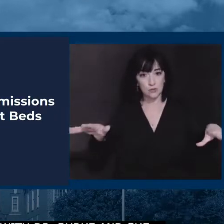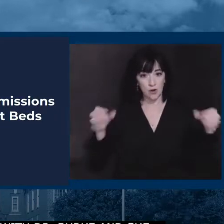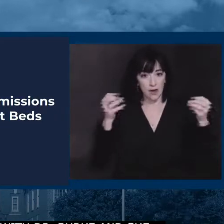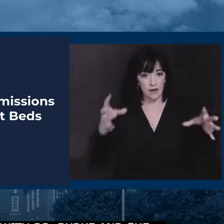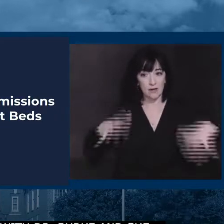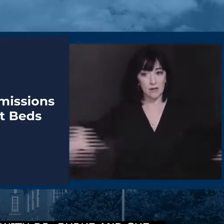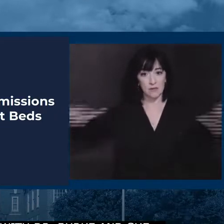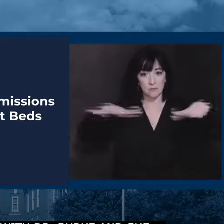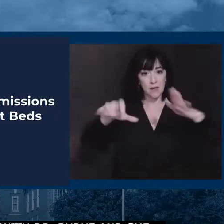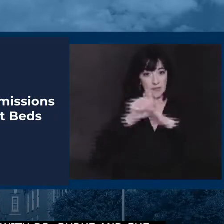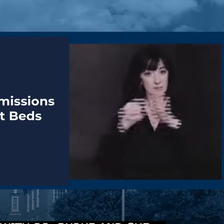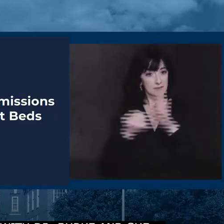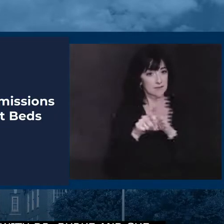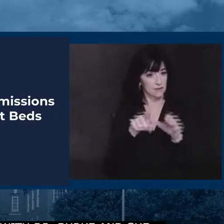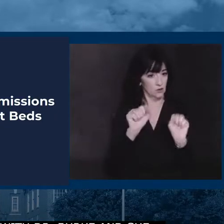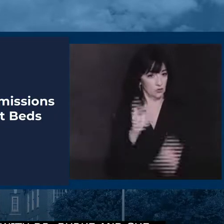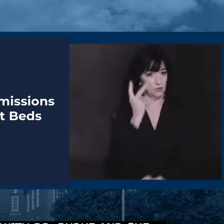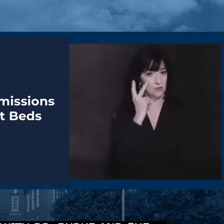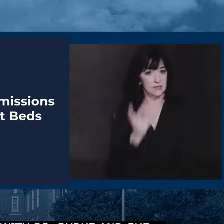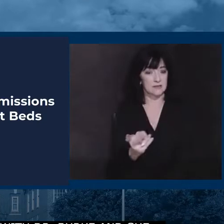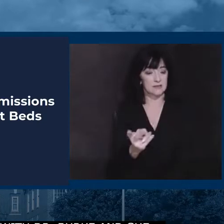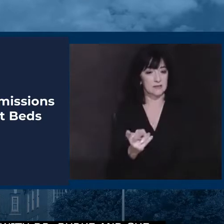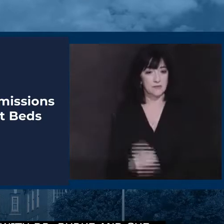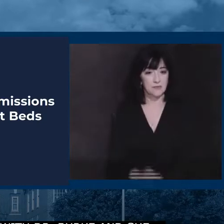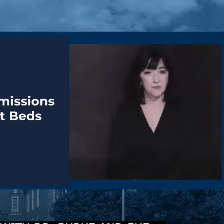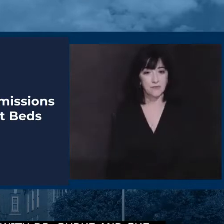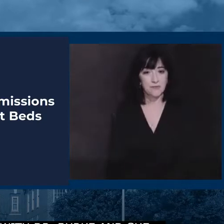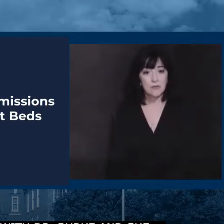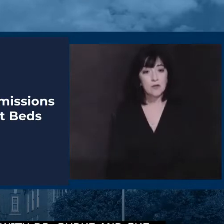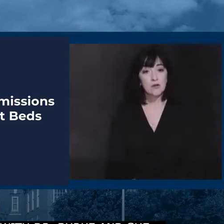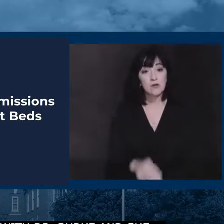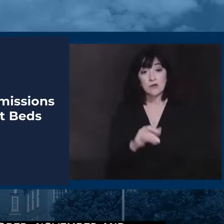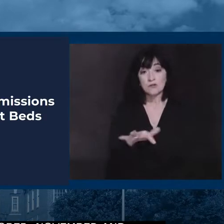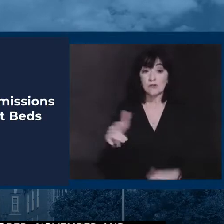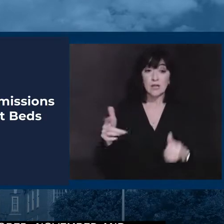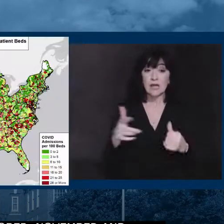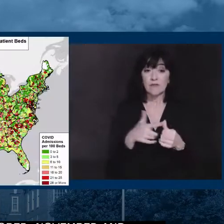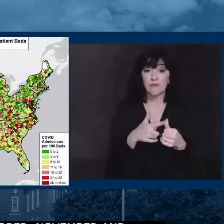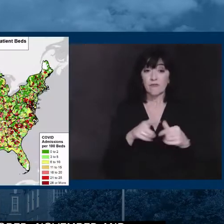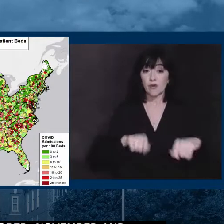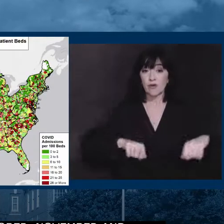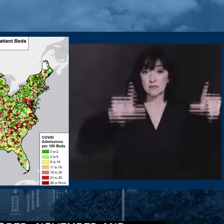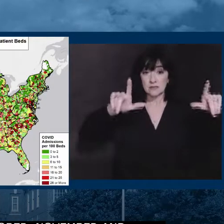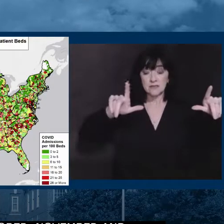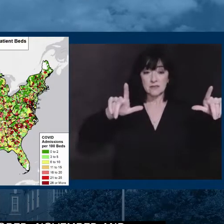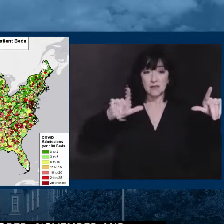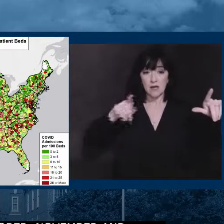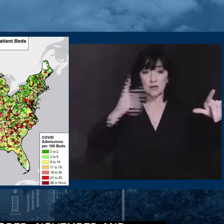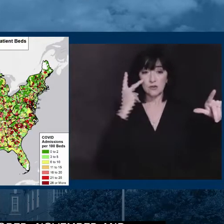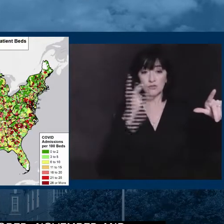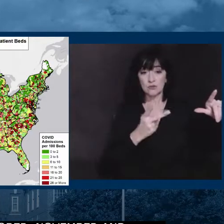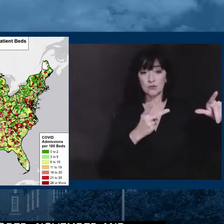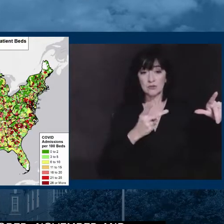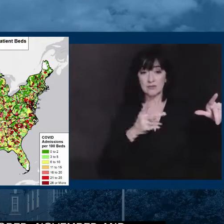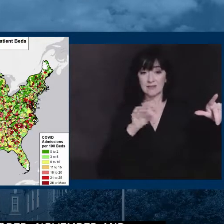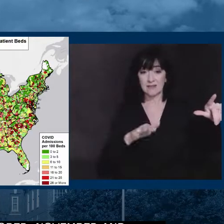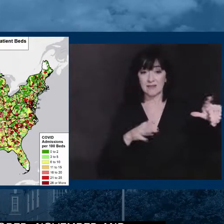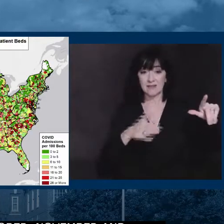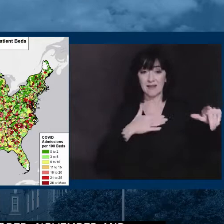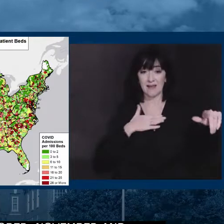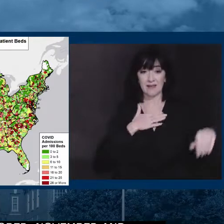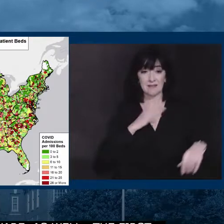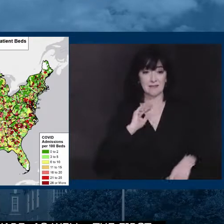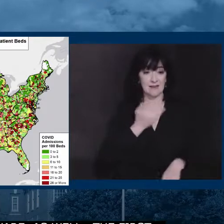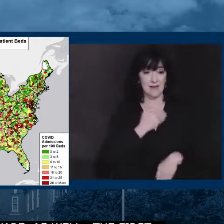as well. So if the first slide there with the spread shows that back in early